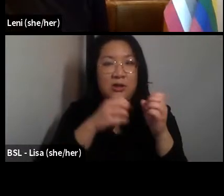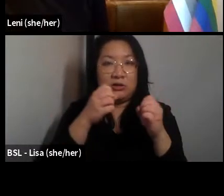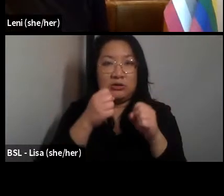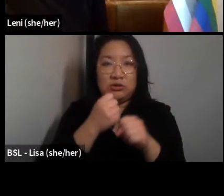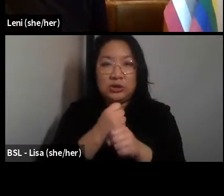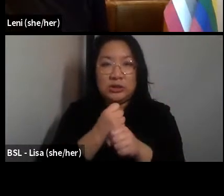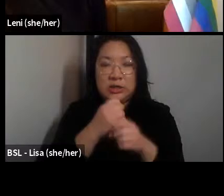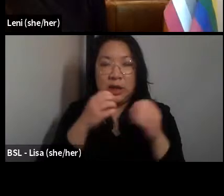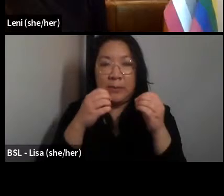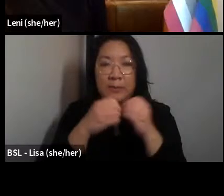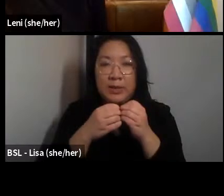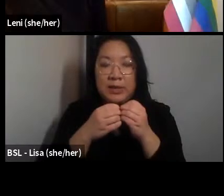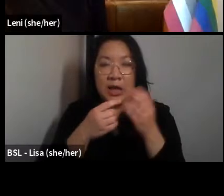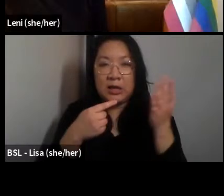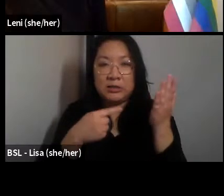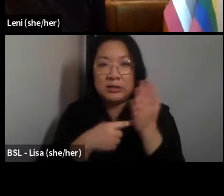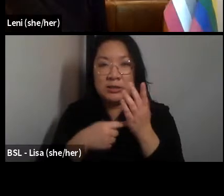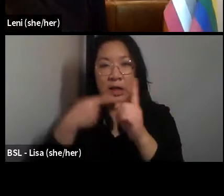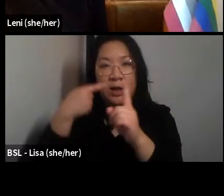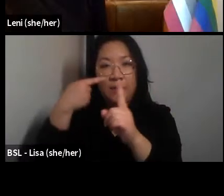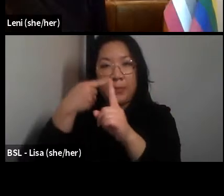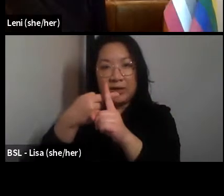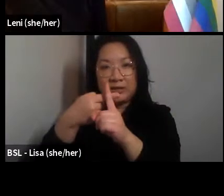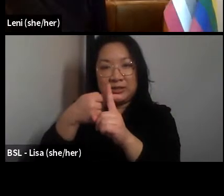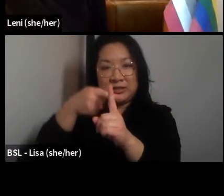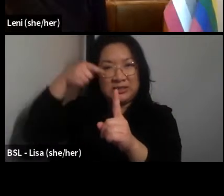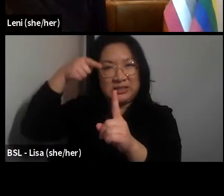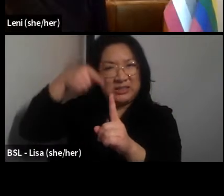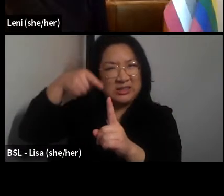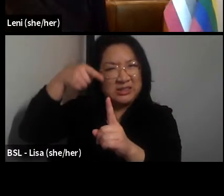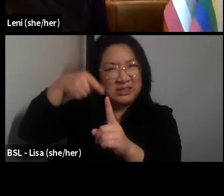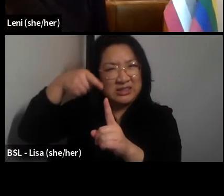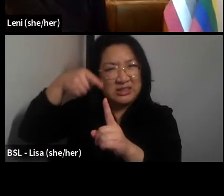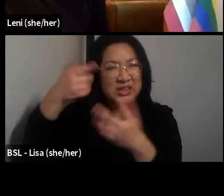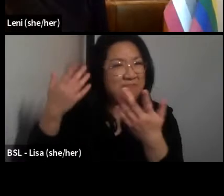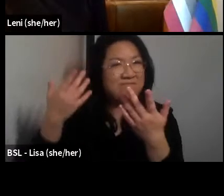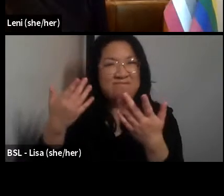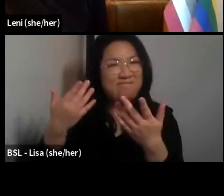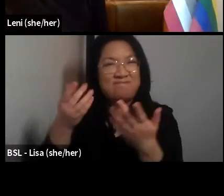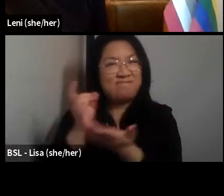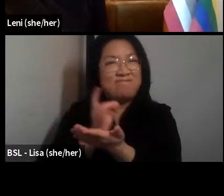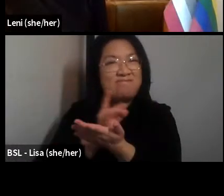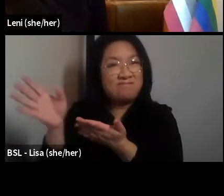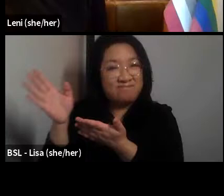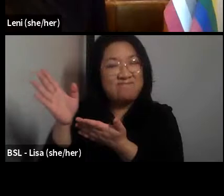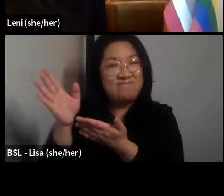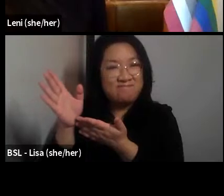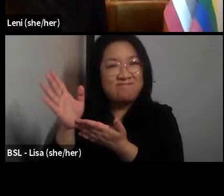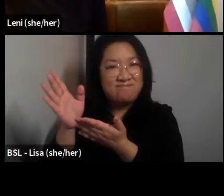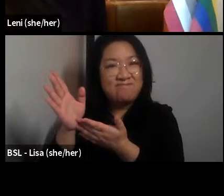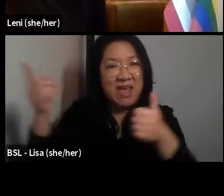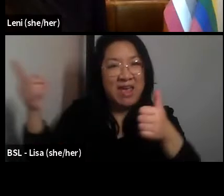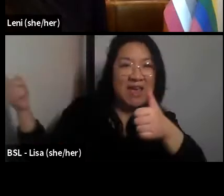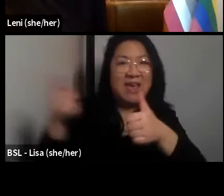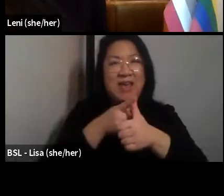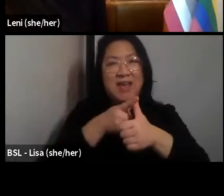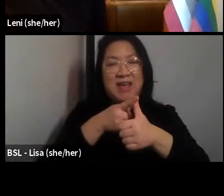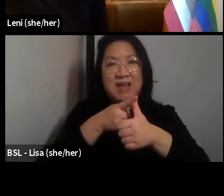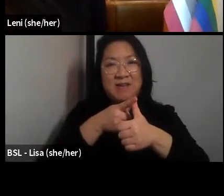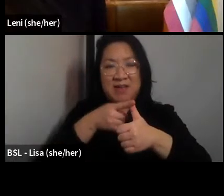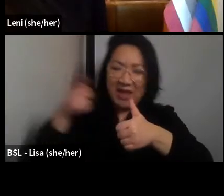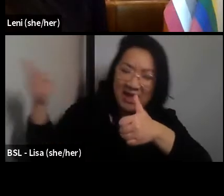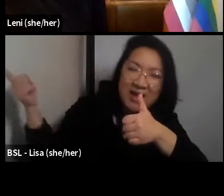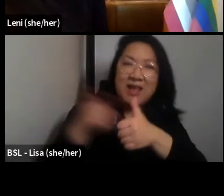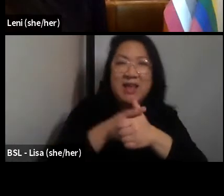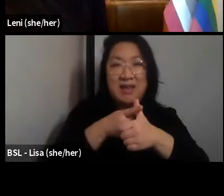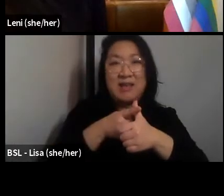the decades and decades of invisibility that we should be trying to combat loudly and not just subtly and not just behind